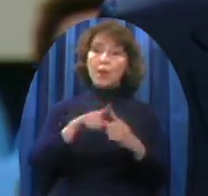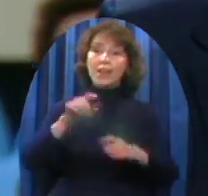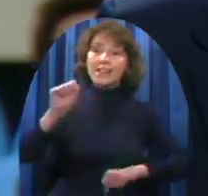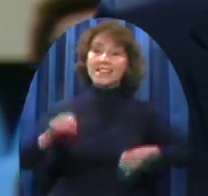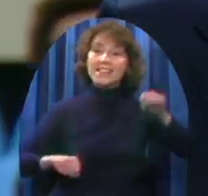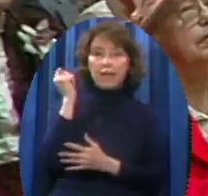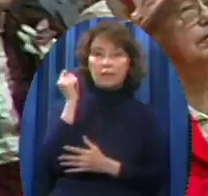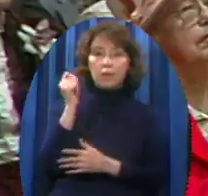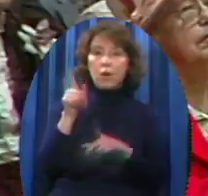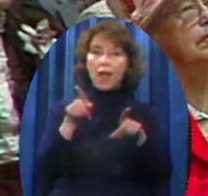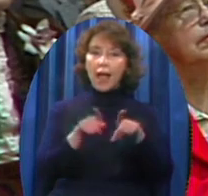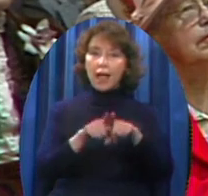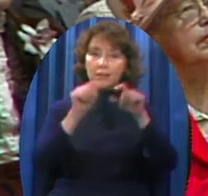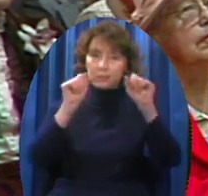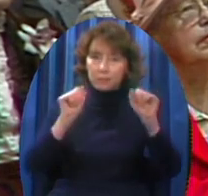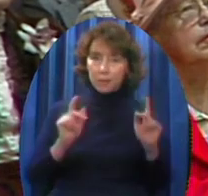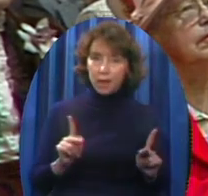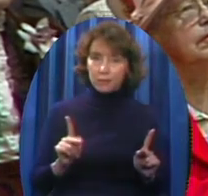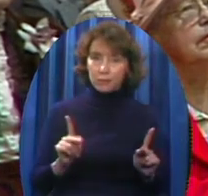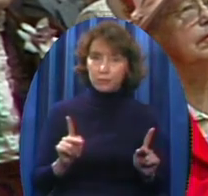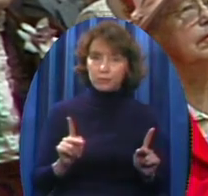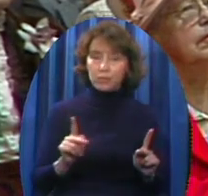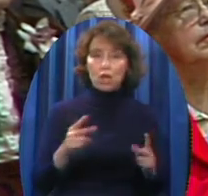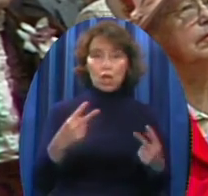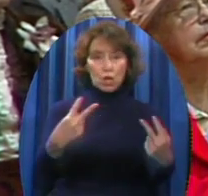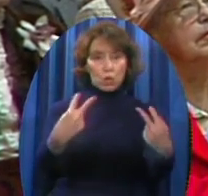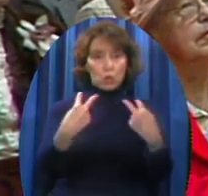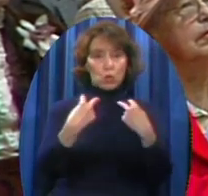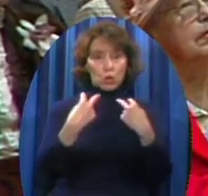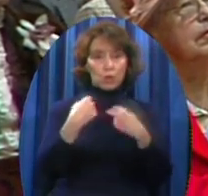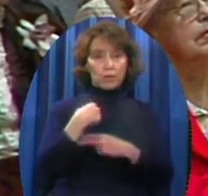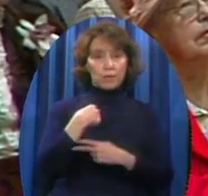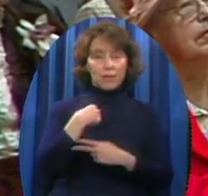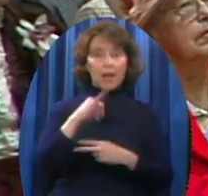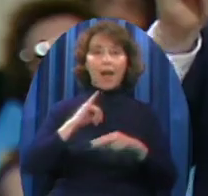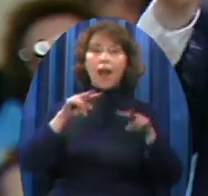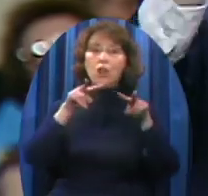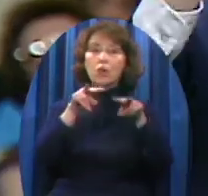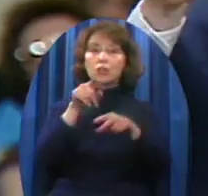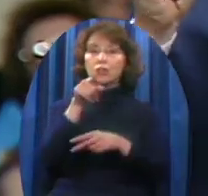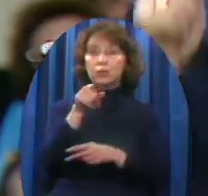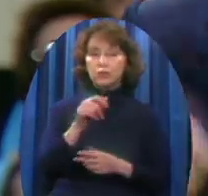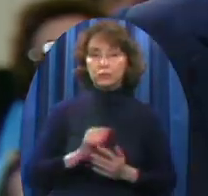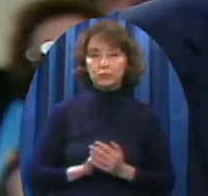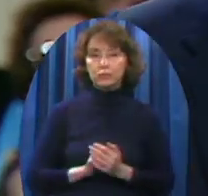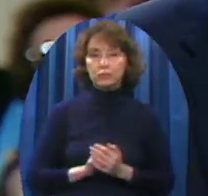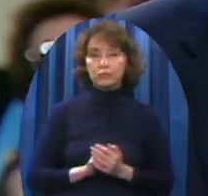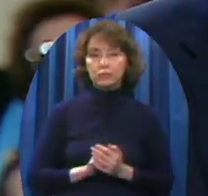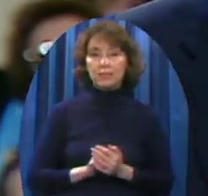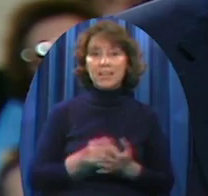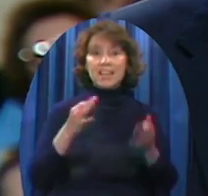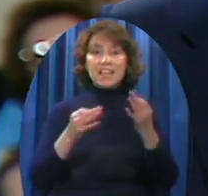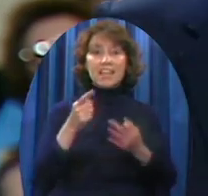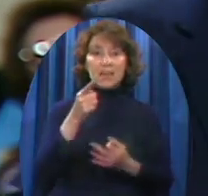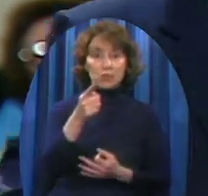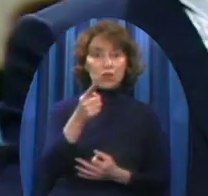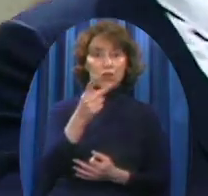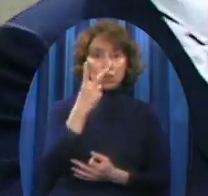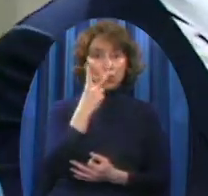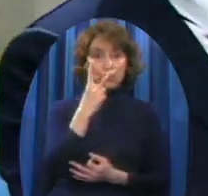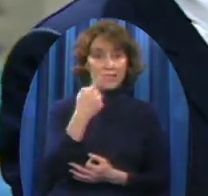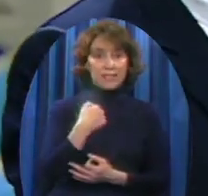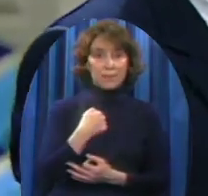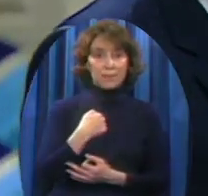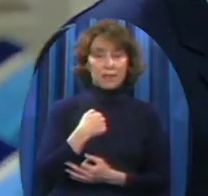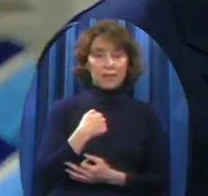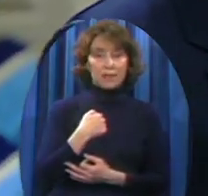out. Now, you look at Jerry Falwell, I'll look at you for a moment. Would you respect me as much if I'd come in the